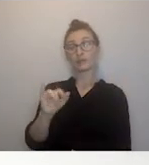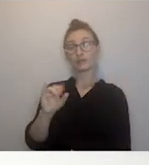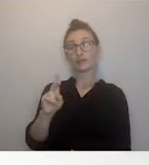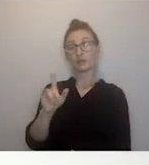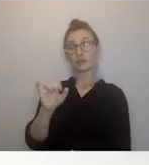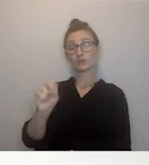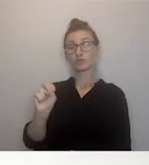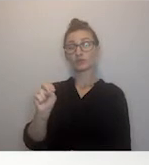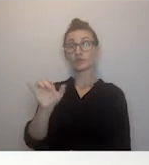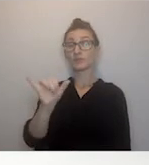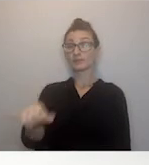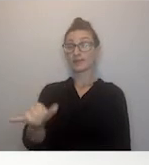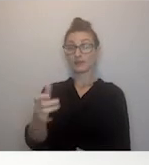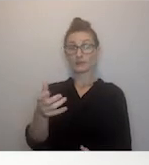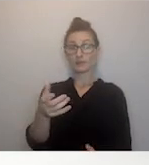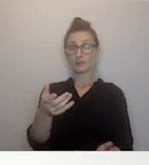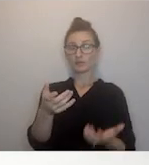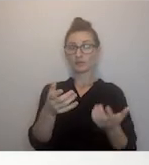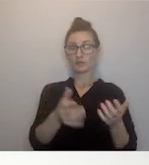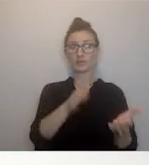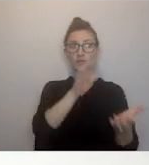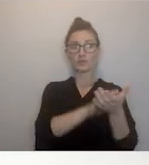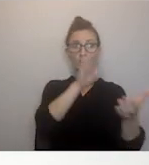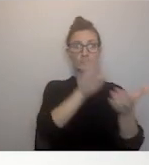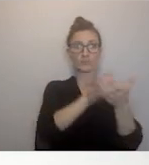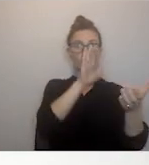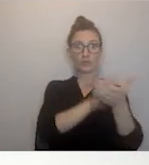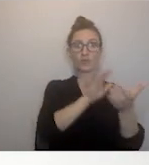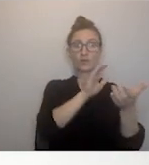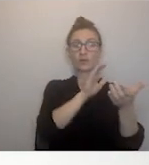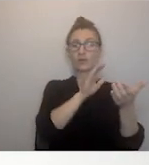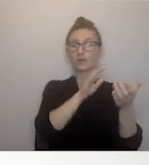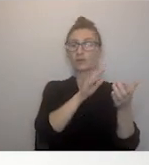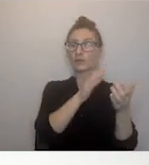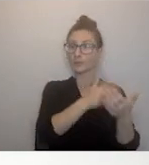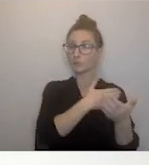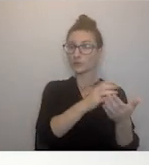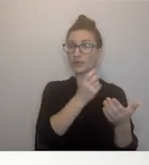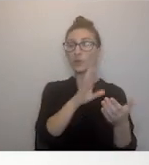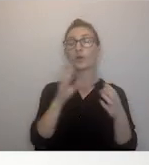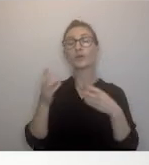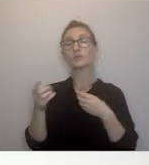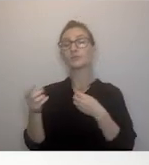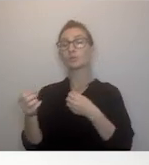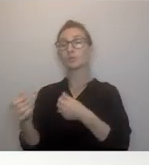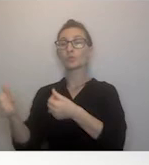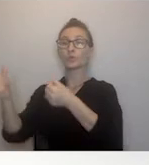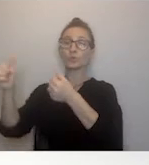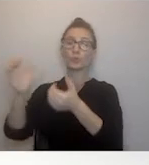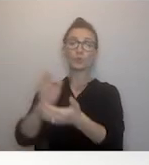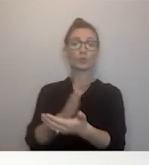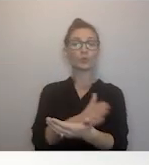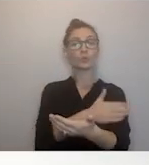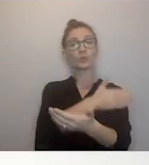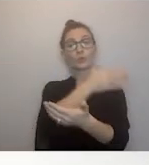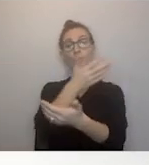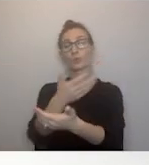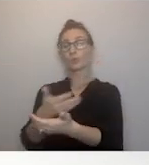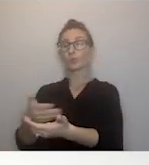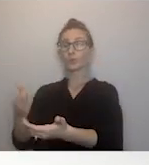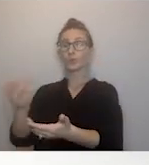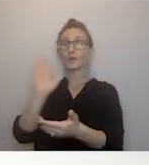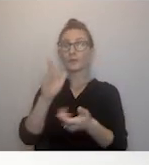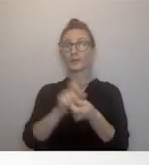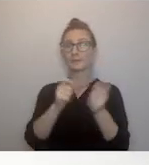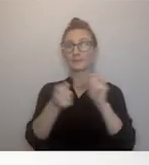then articulation. Is the music that you're listening to, is it sharp? Is it like a march, or is it slow and smooth like a ballet? Well, that's going to change